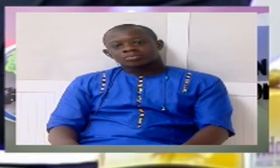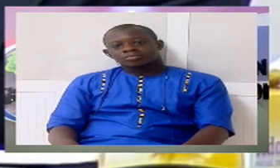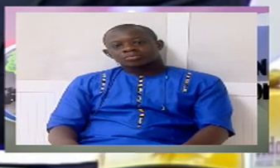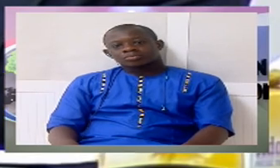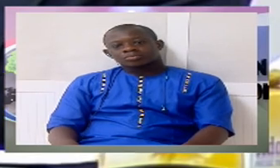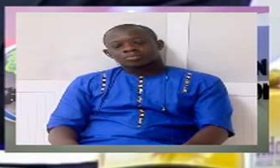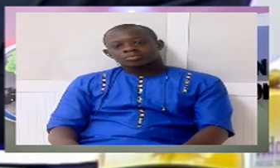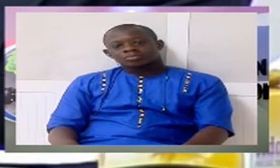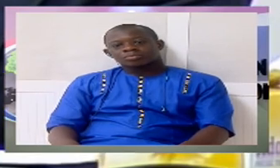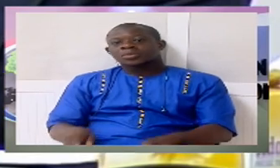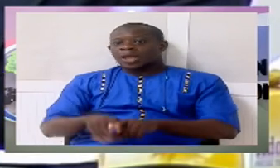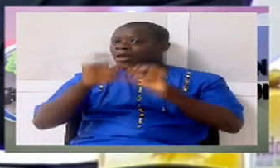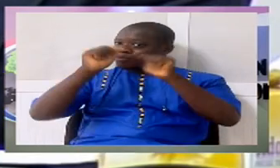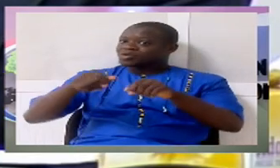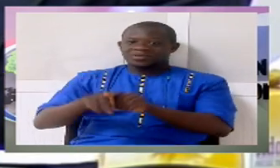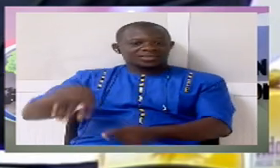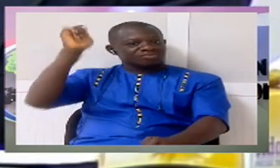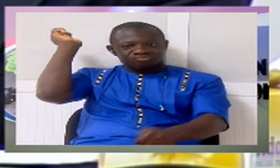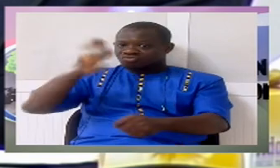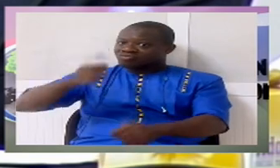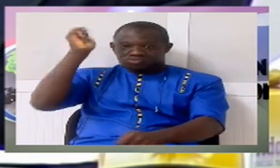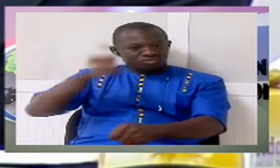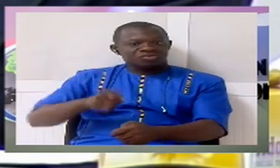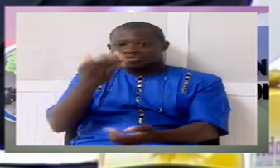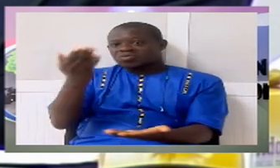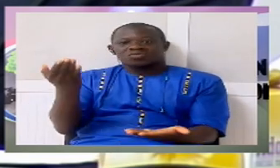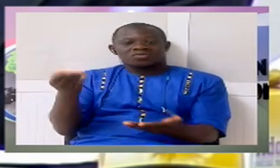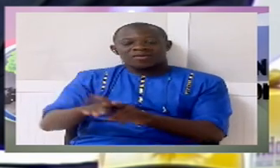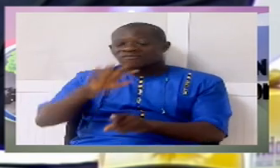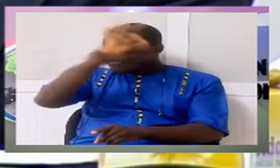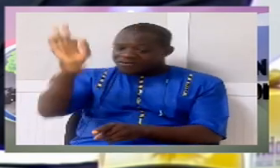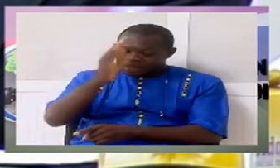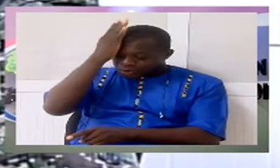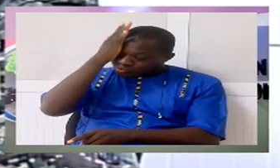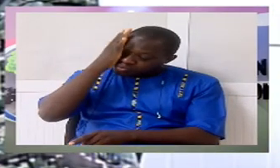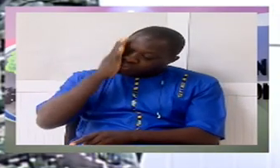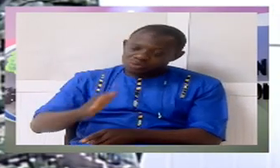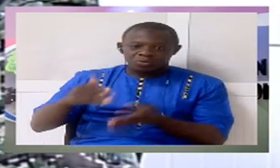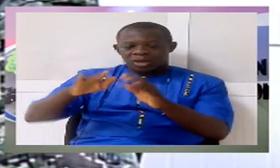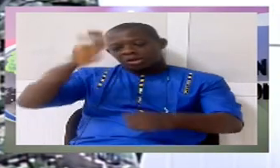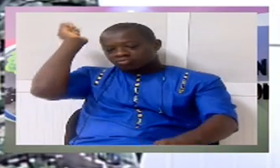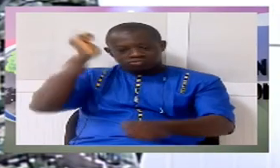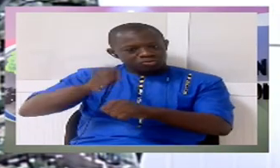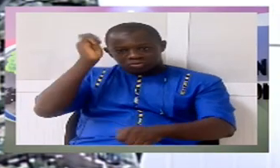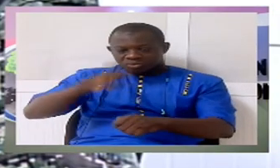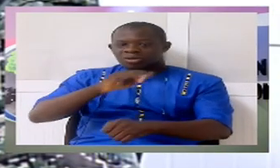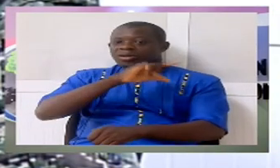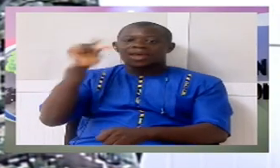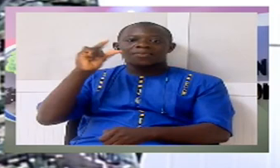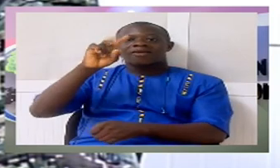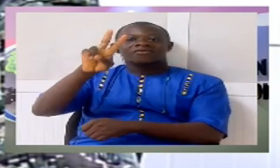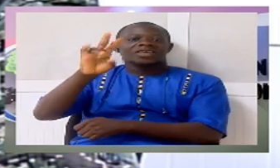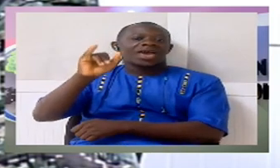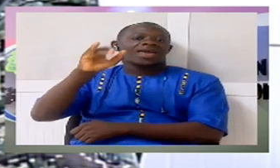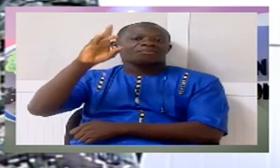They would give you VIP treatment, which means you would be beaten mercilessly. Lingen di oye VIP treatment moy ne di ngeen door borom